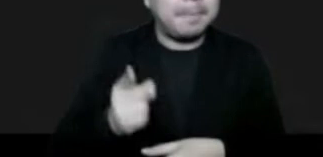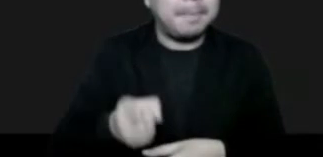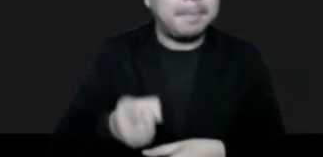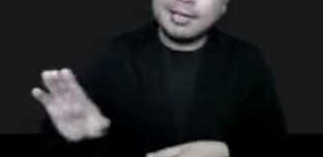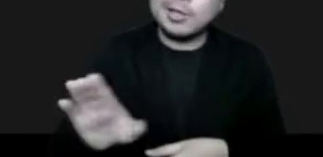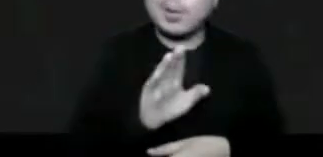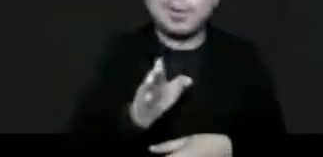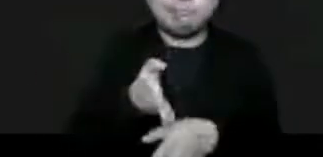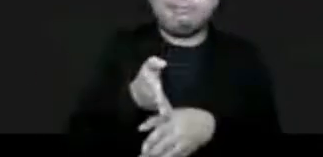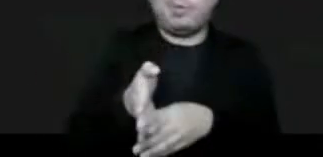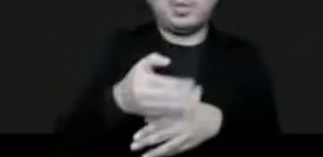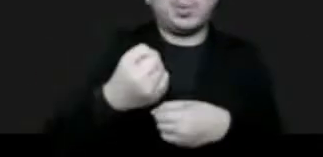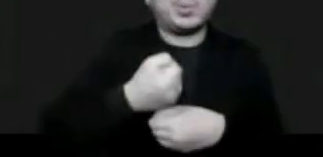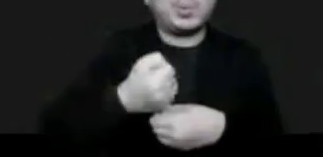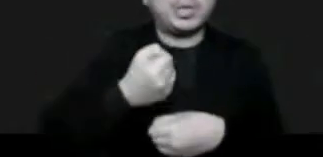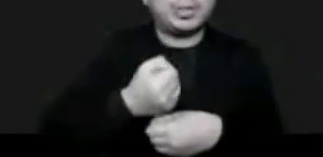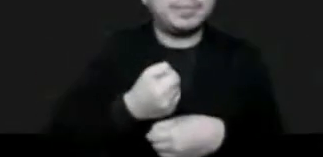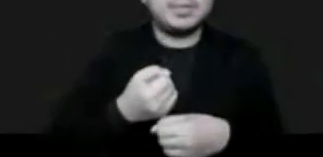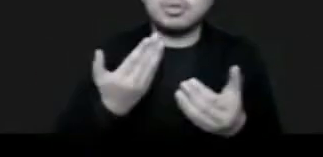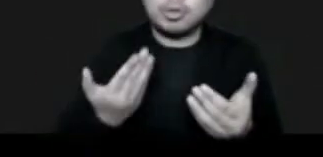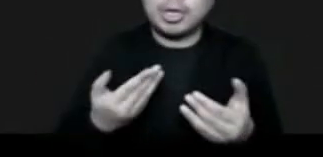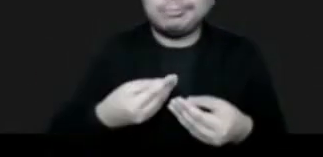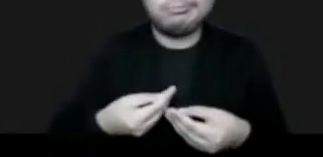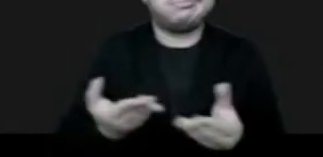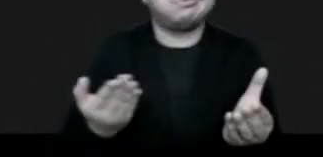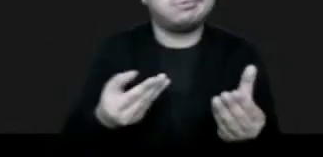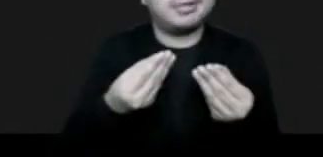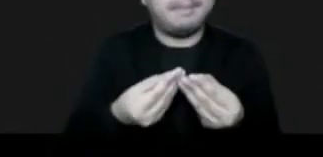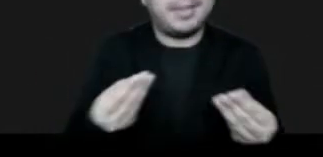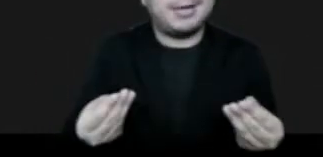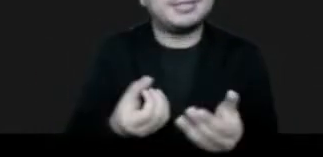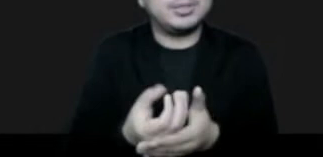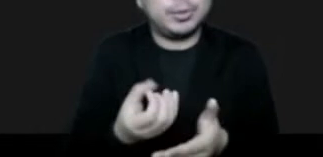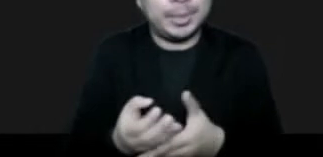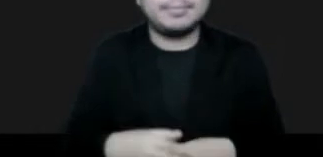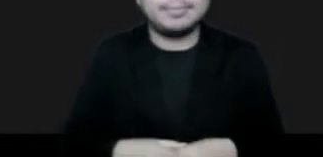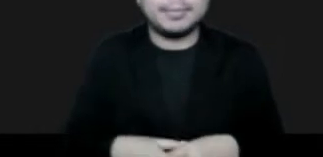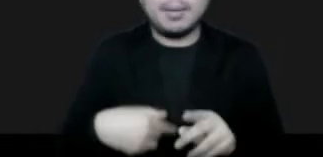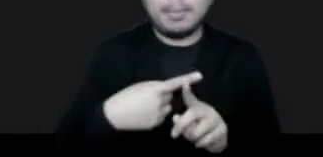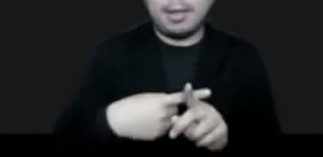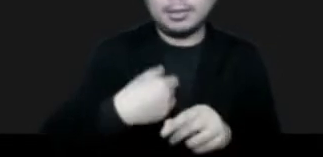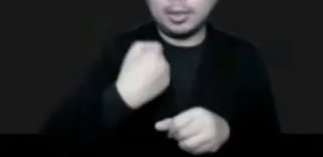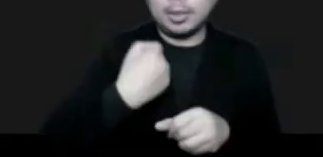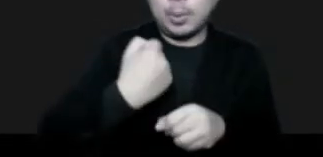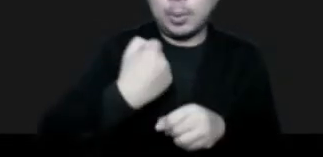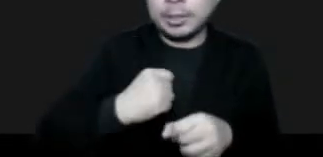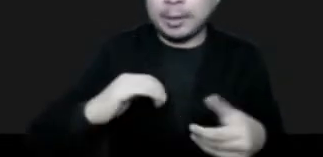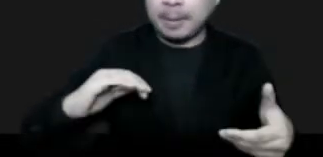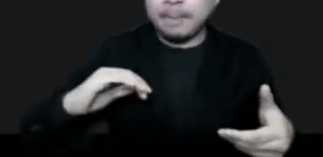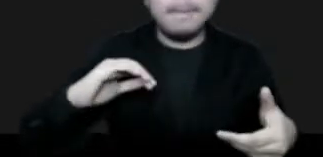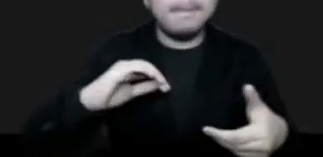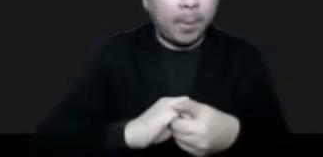we now have the materials. We are also working with our partners in the production of